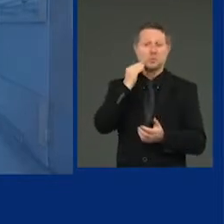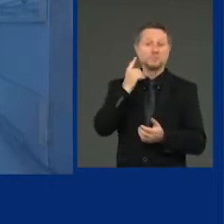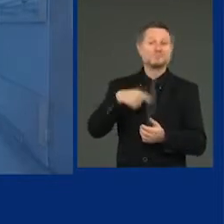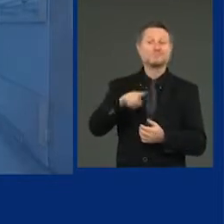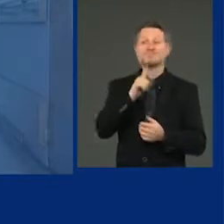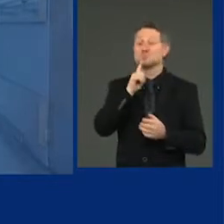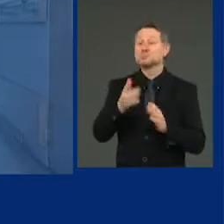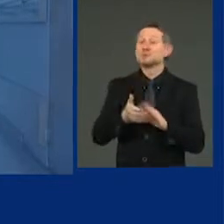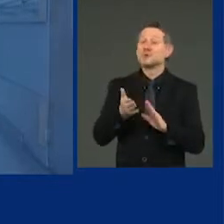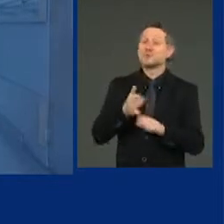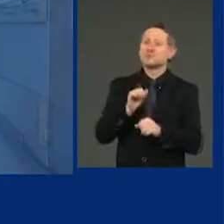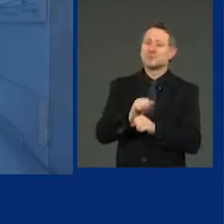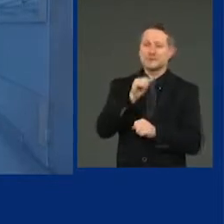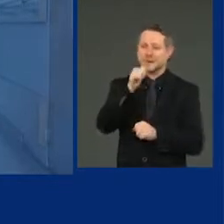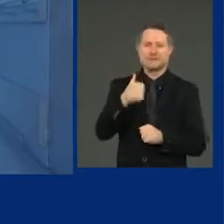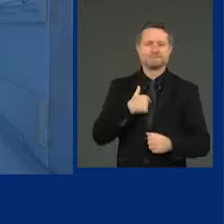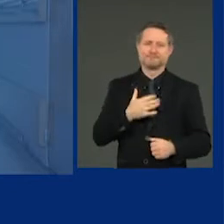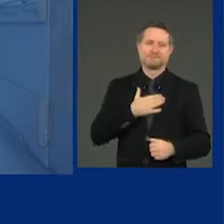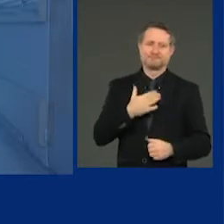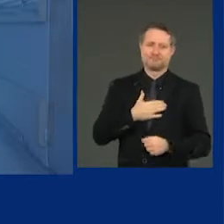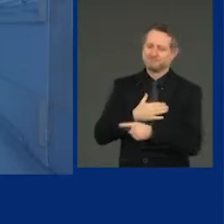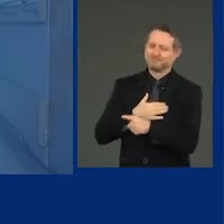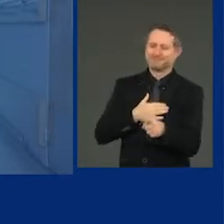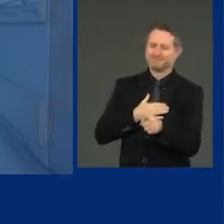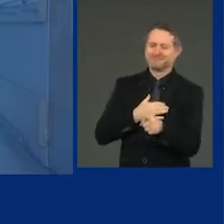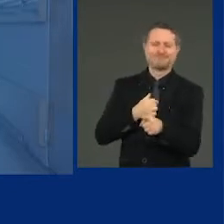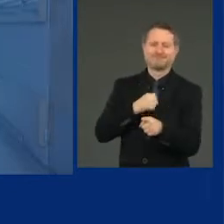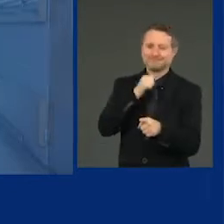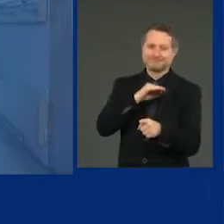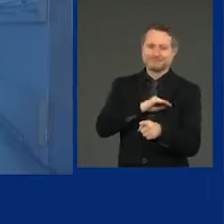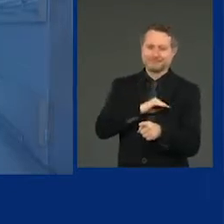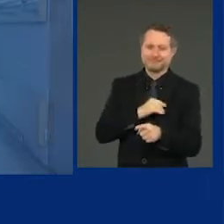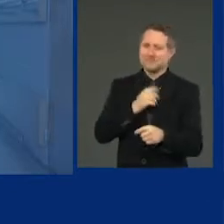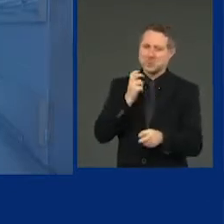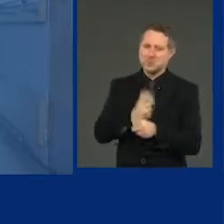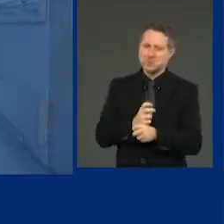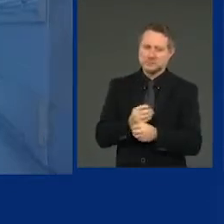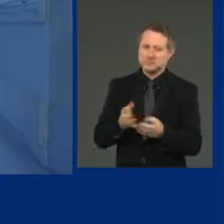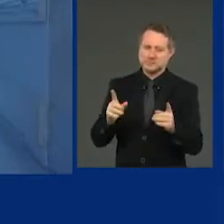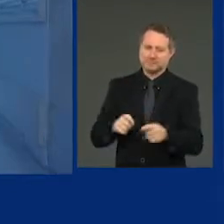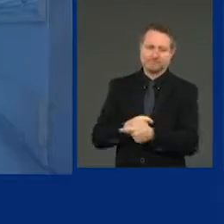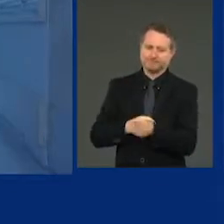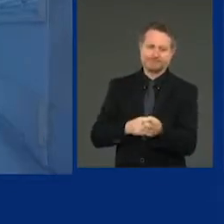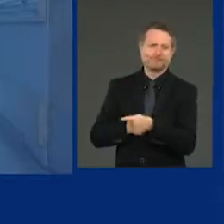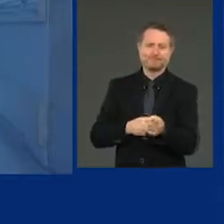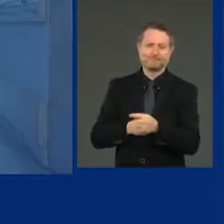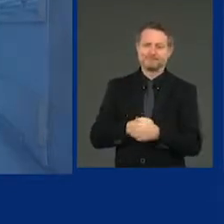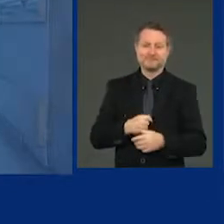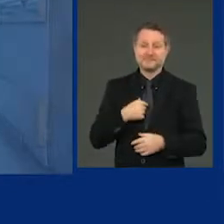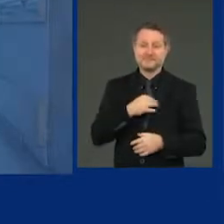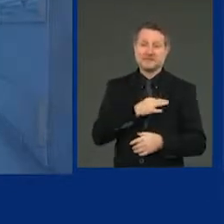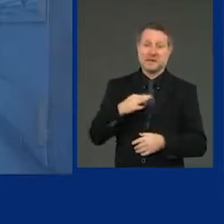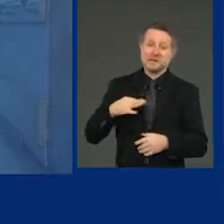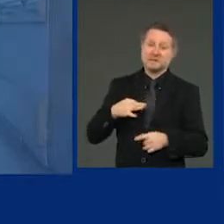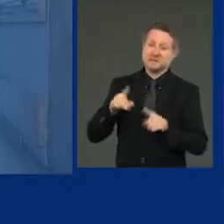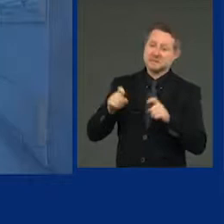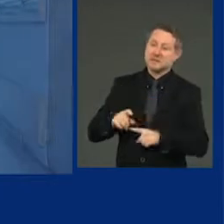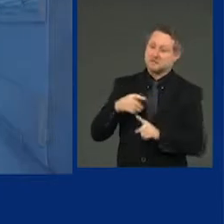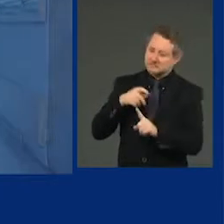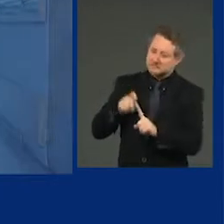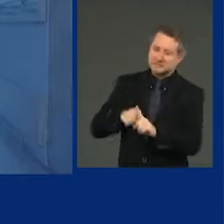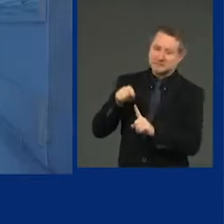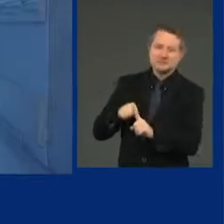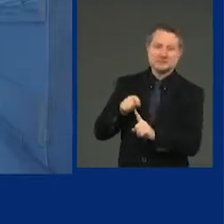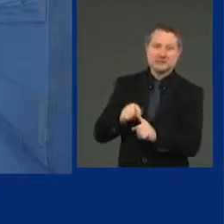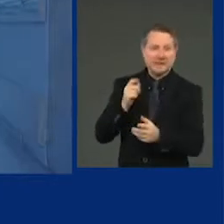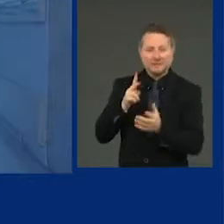about this. I get it. It's very hard to administer. The staff all have to be tested twice a week. Okay, we're giving